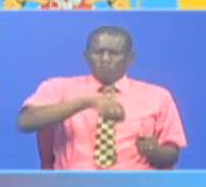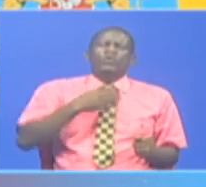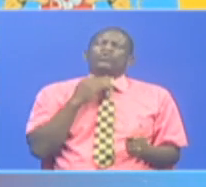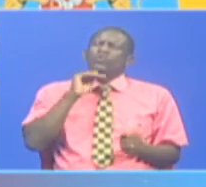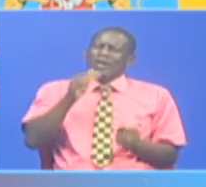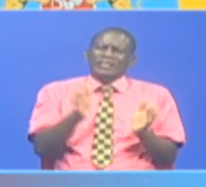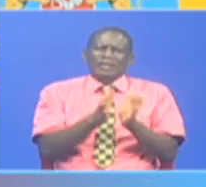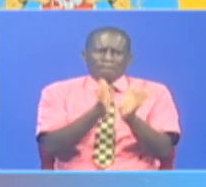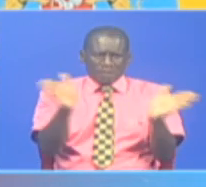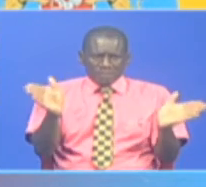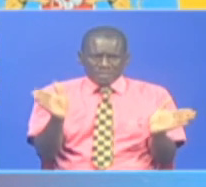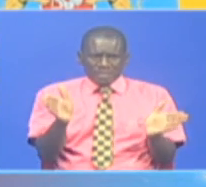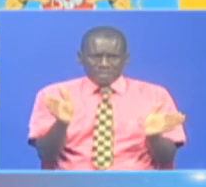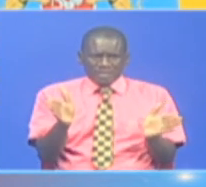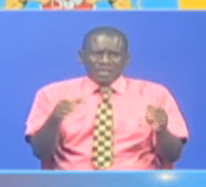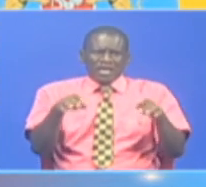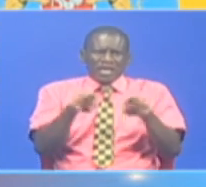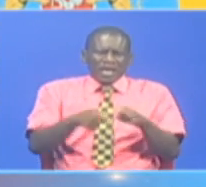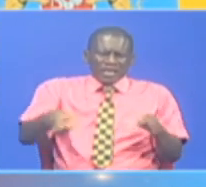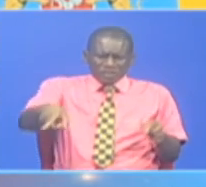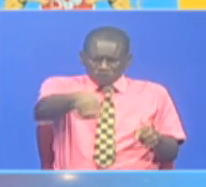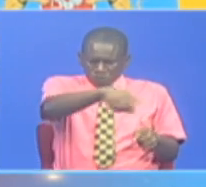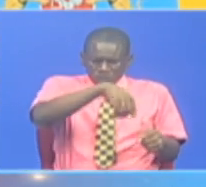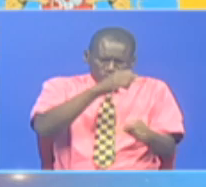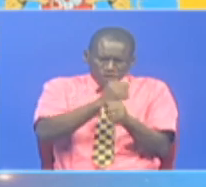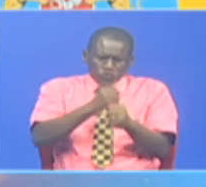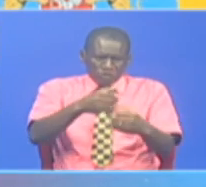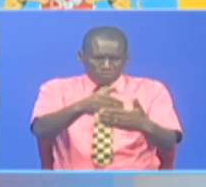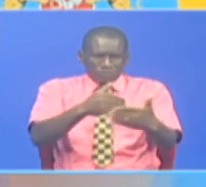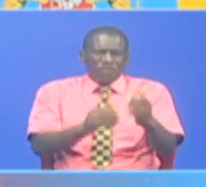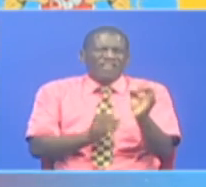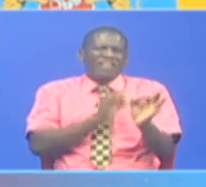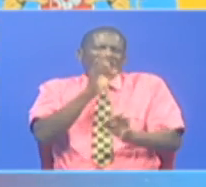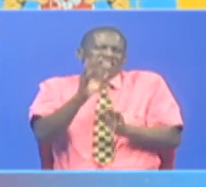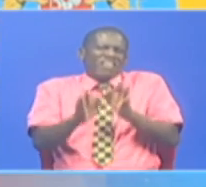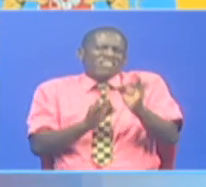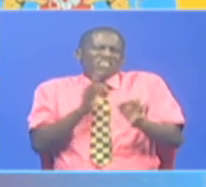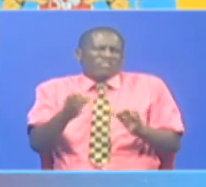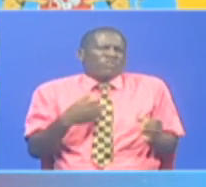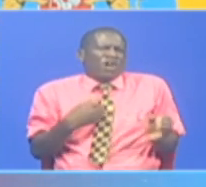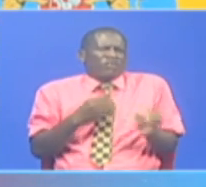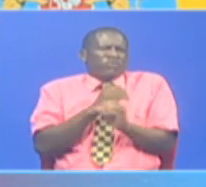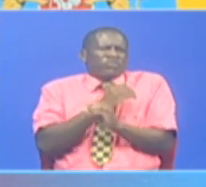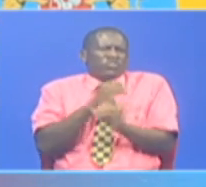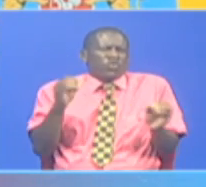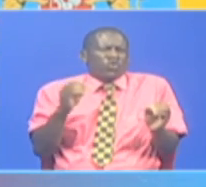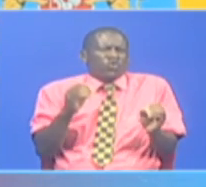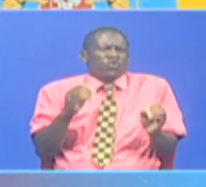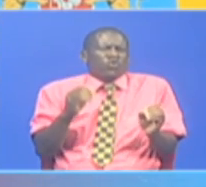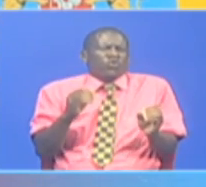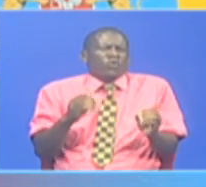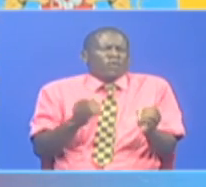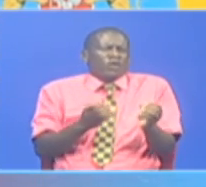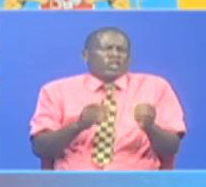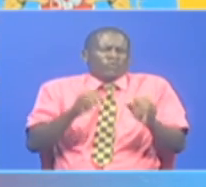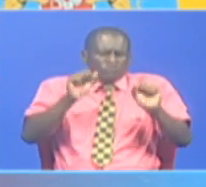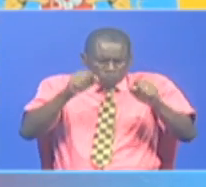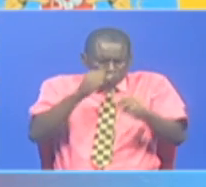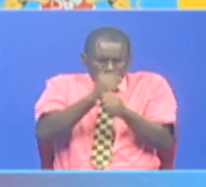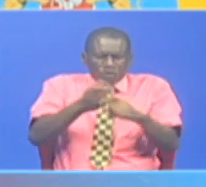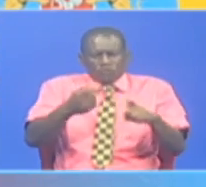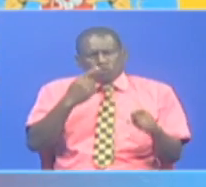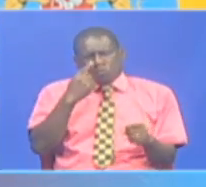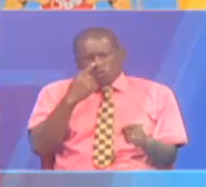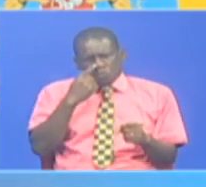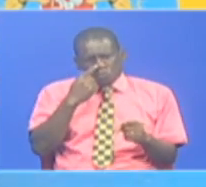citizens, as we had done earlier, if you do not have to work from an office, if you do